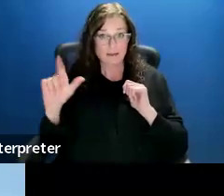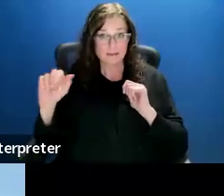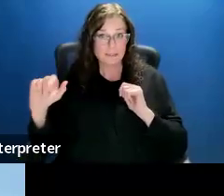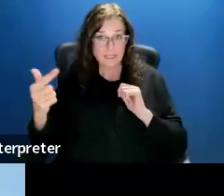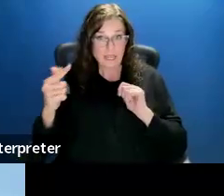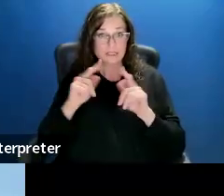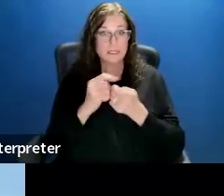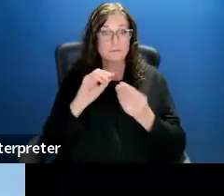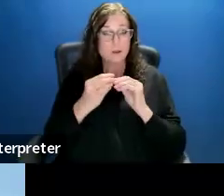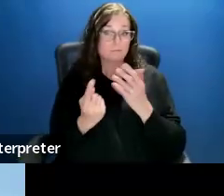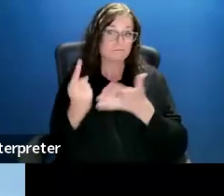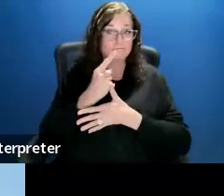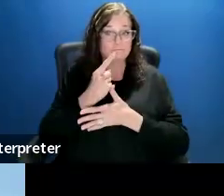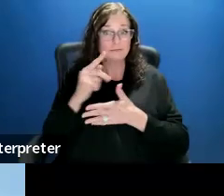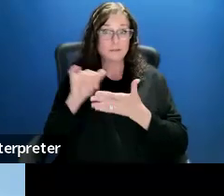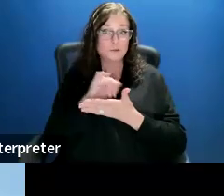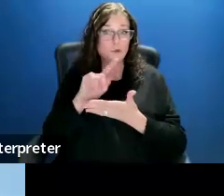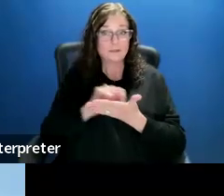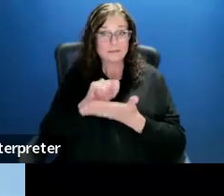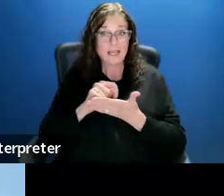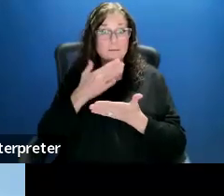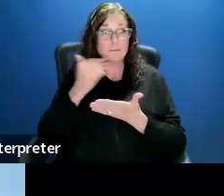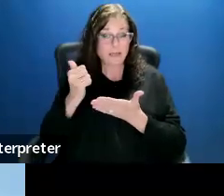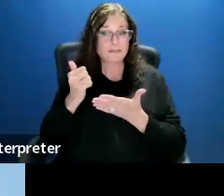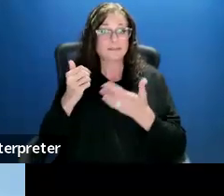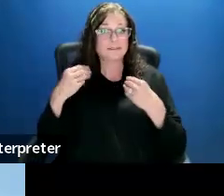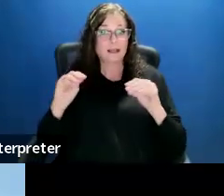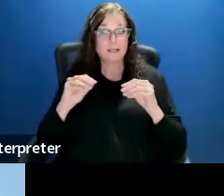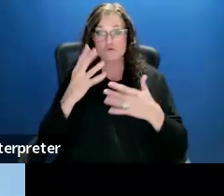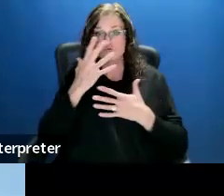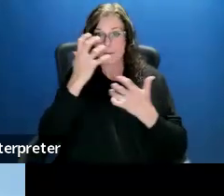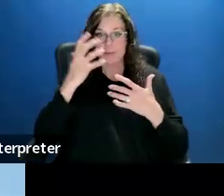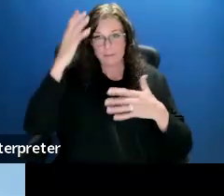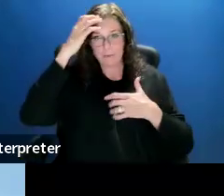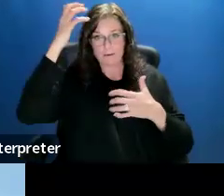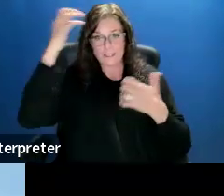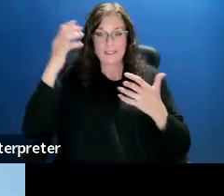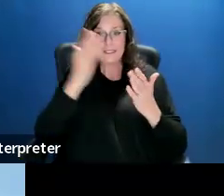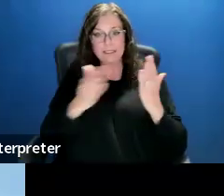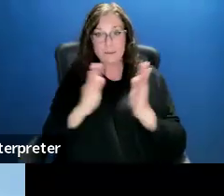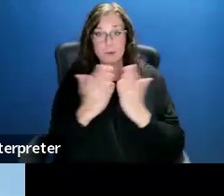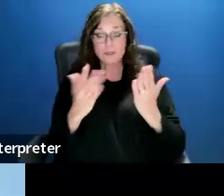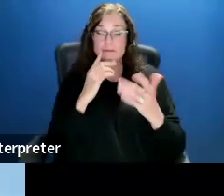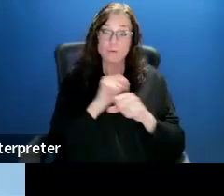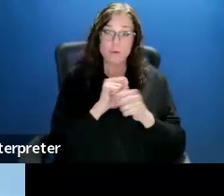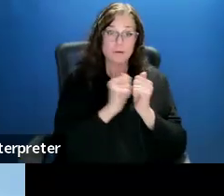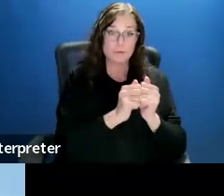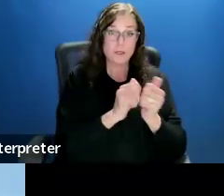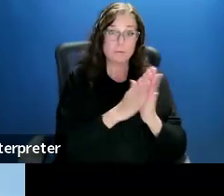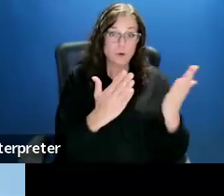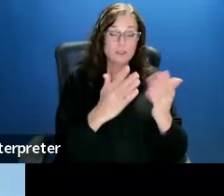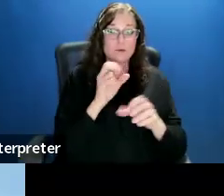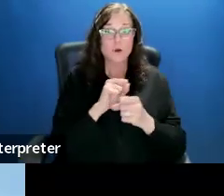behind the #1 New York Times best-selling Grumpy Monkey series of books. When they're not working on books, they work